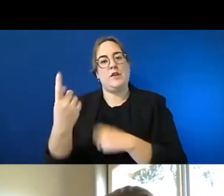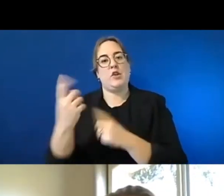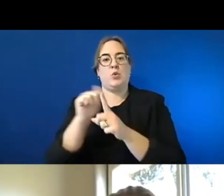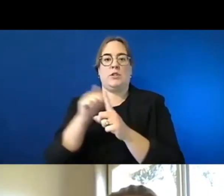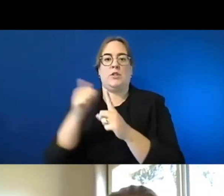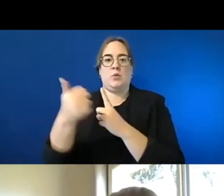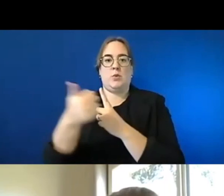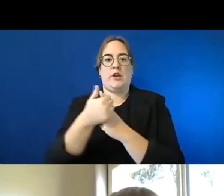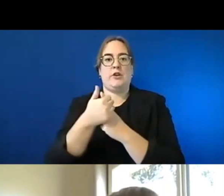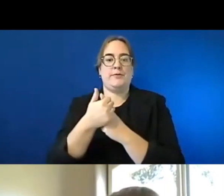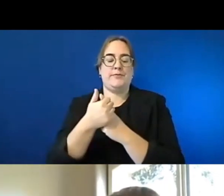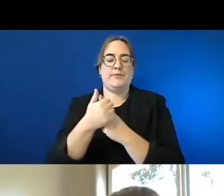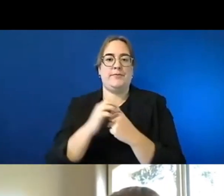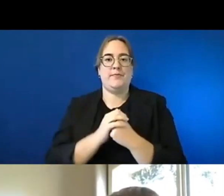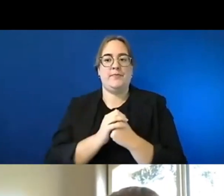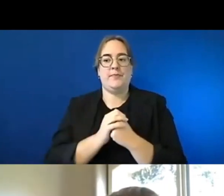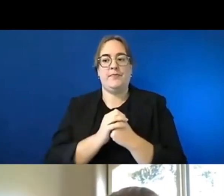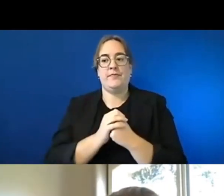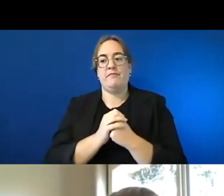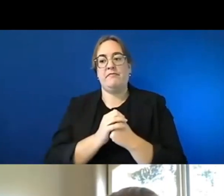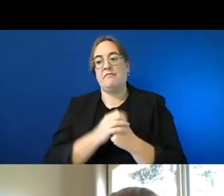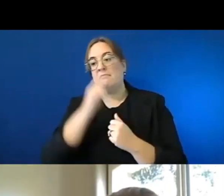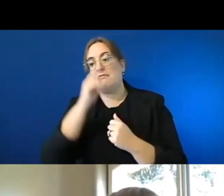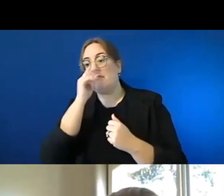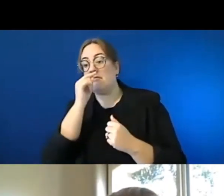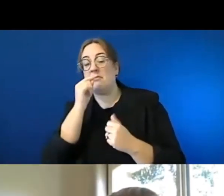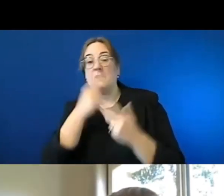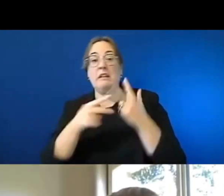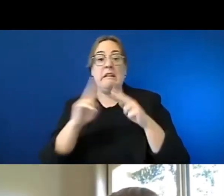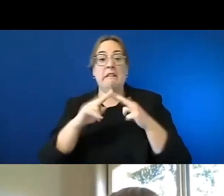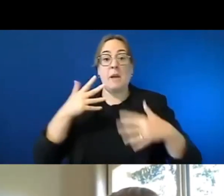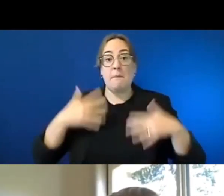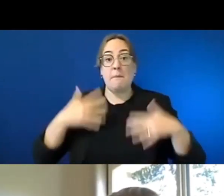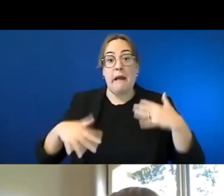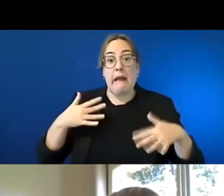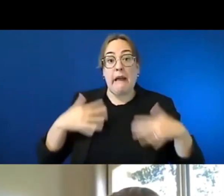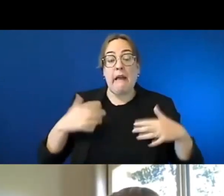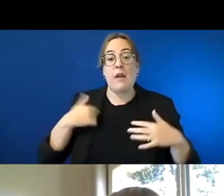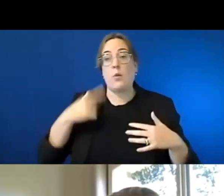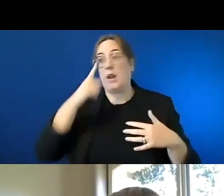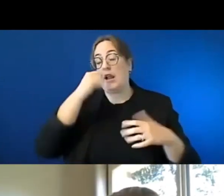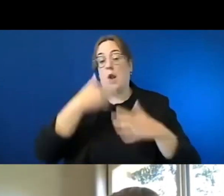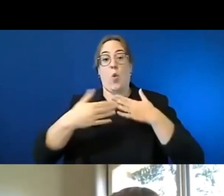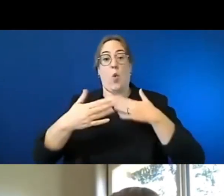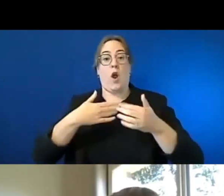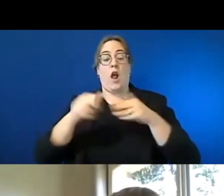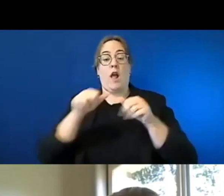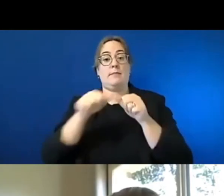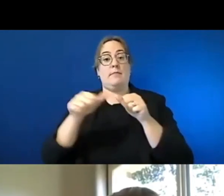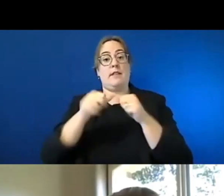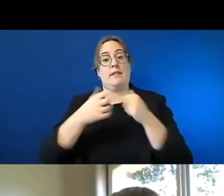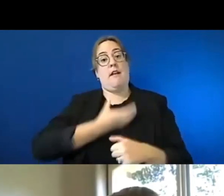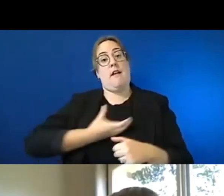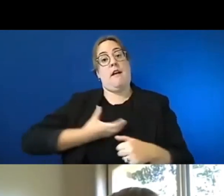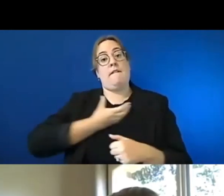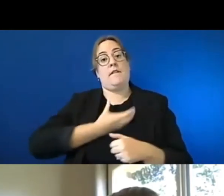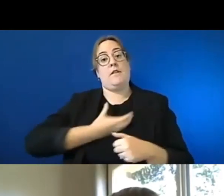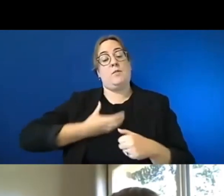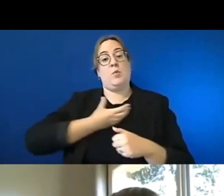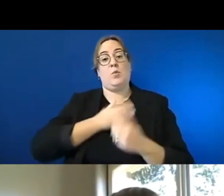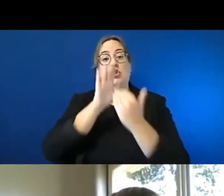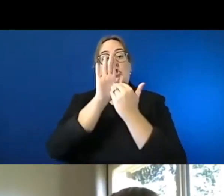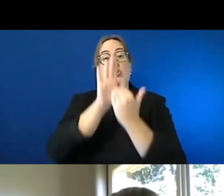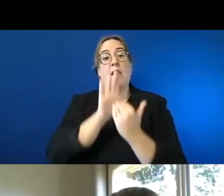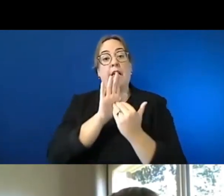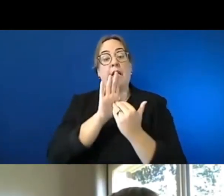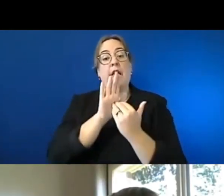it might be, if there's pain, we might organise for a more comfortable chair, so you're not sitting in those smaller lecture, we can get sort of a